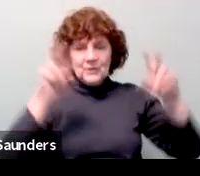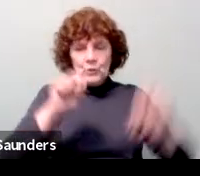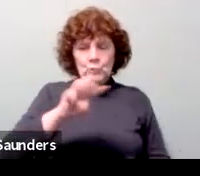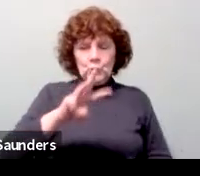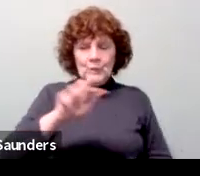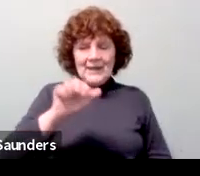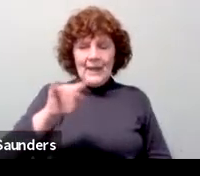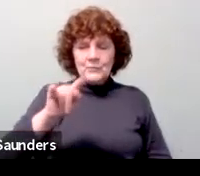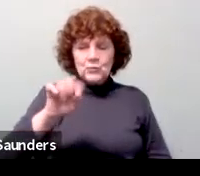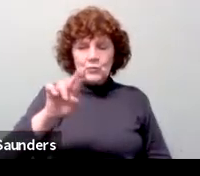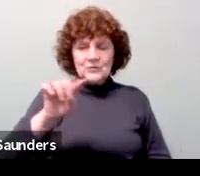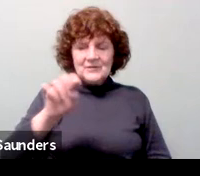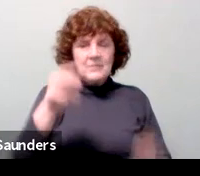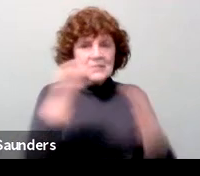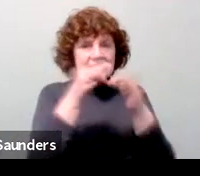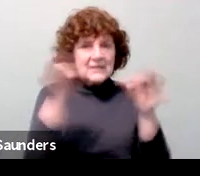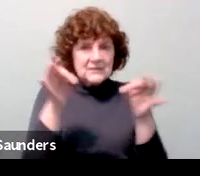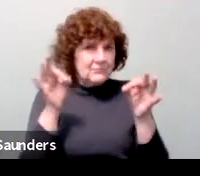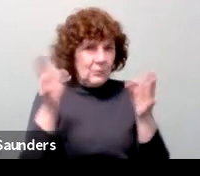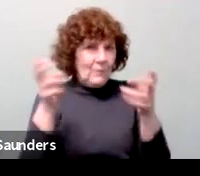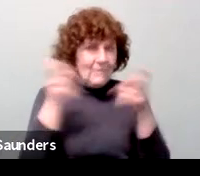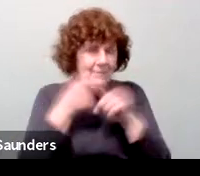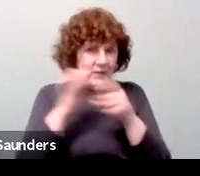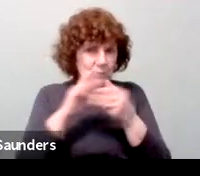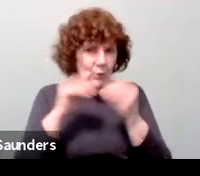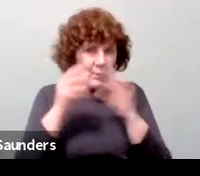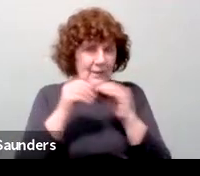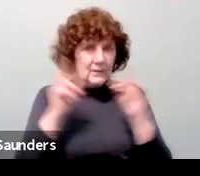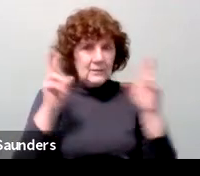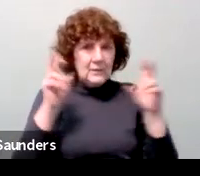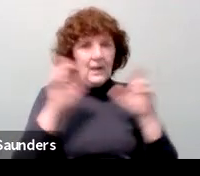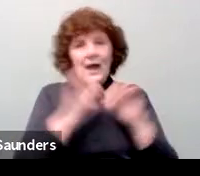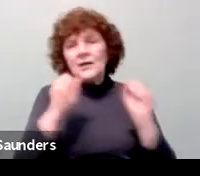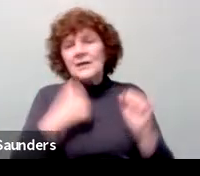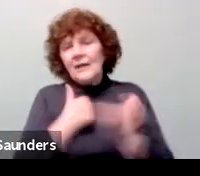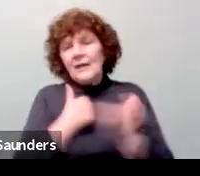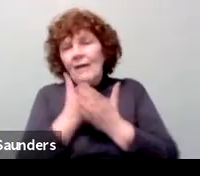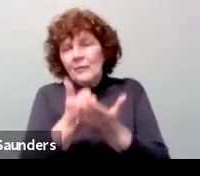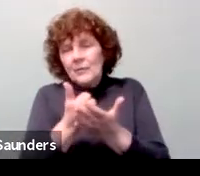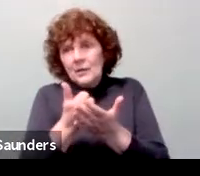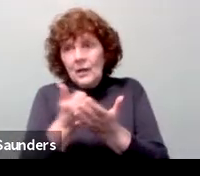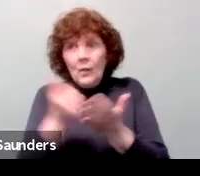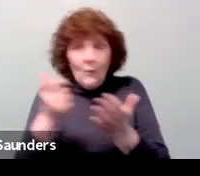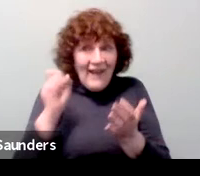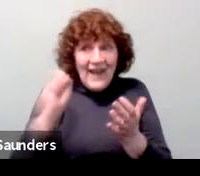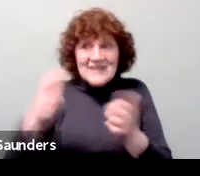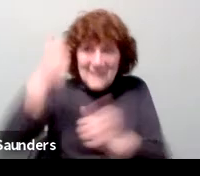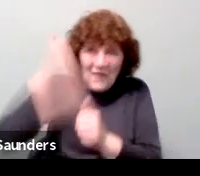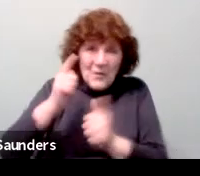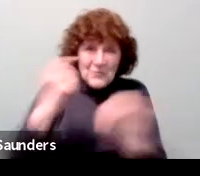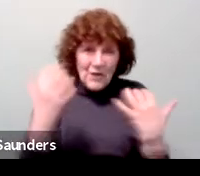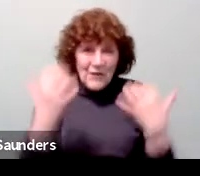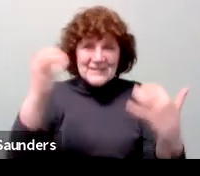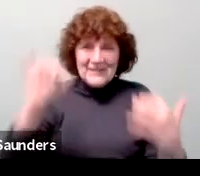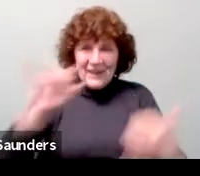help? And ask that question, you know, to everyone, not just the